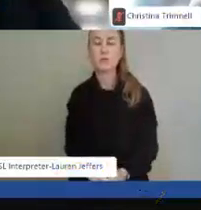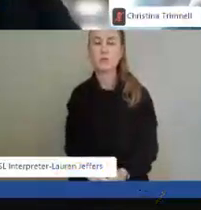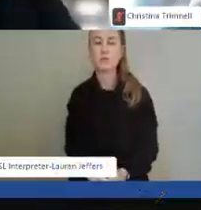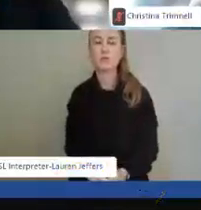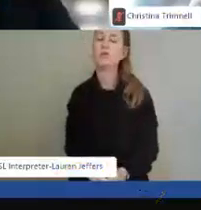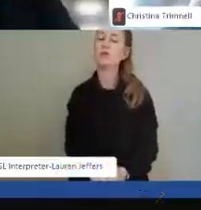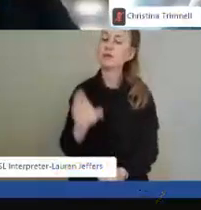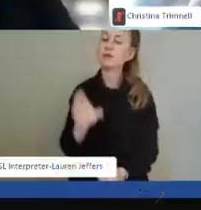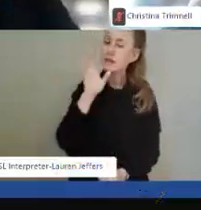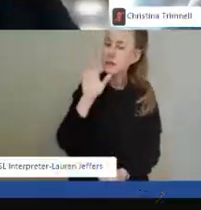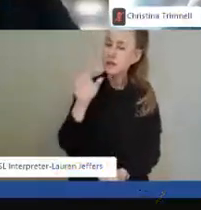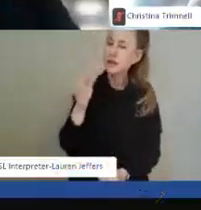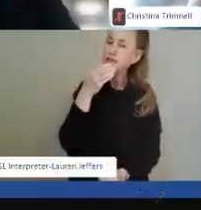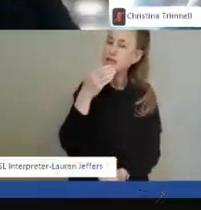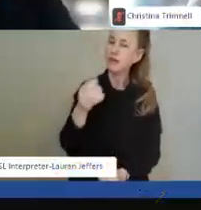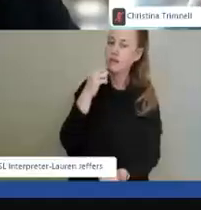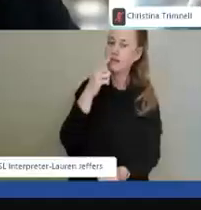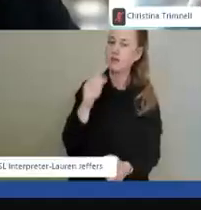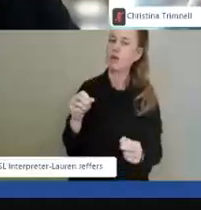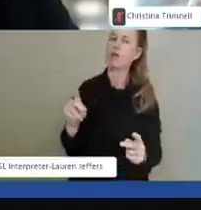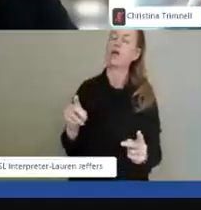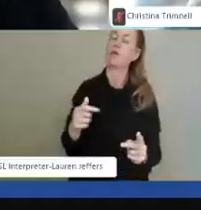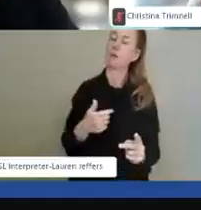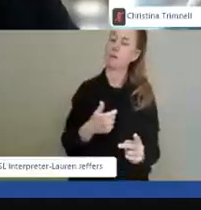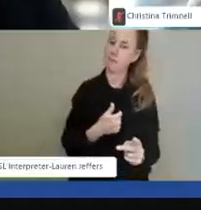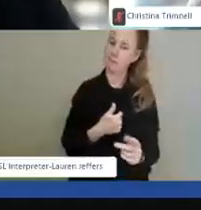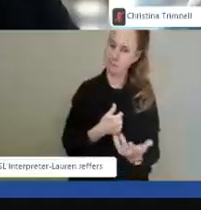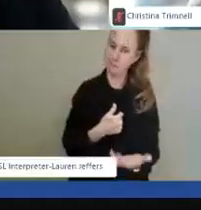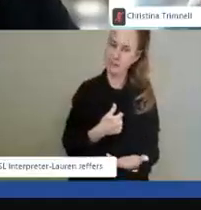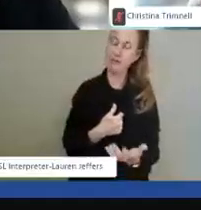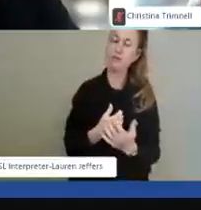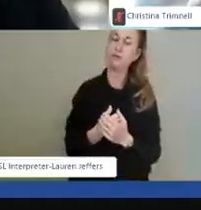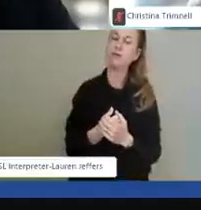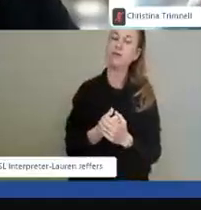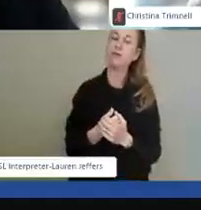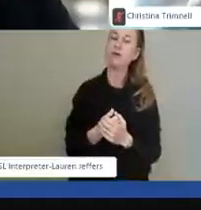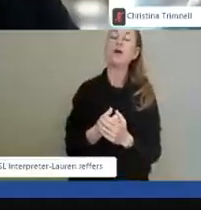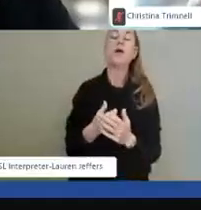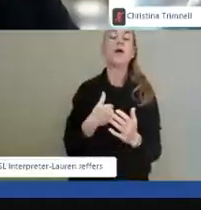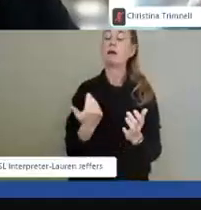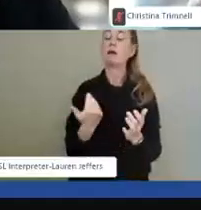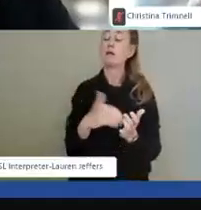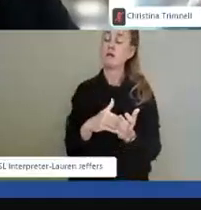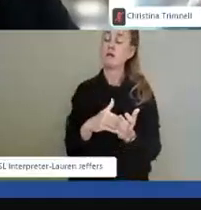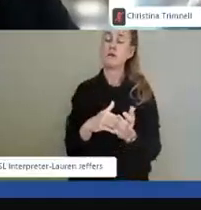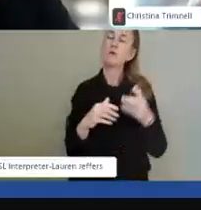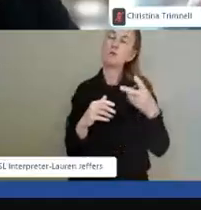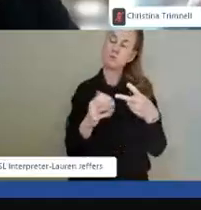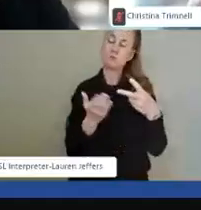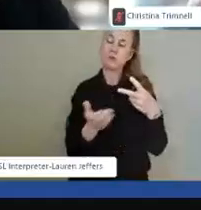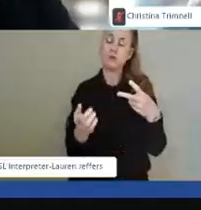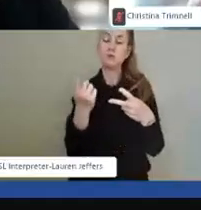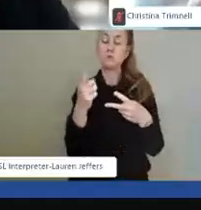Hi, thank you for allowing me the opportunity. I once again would like to, two things. One